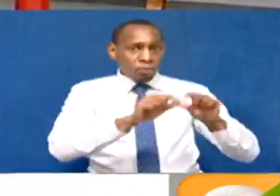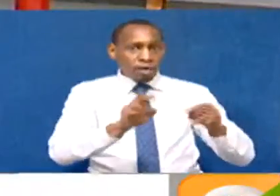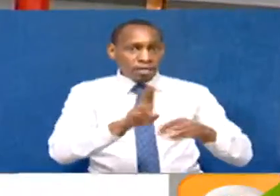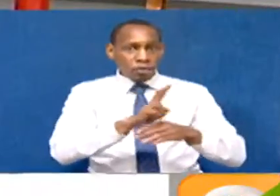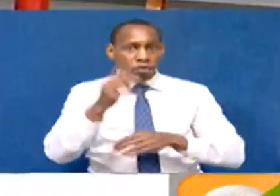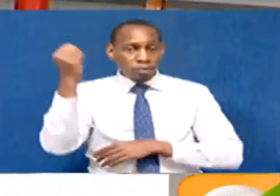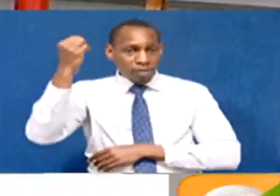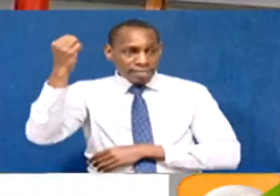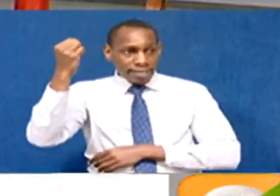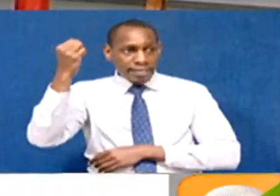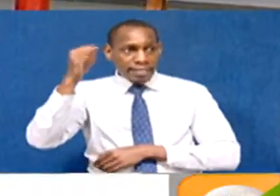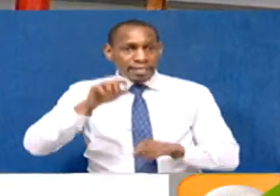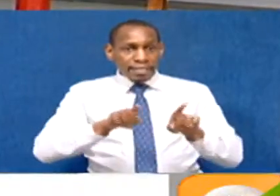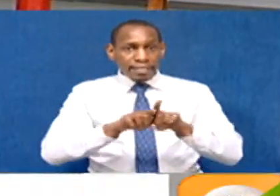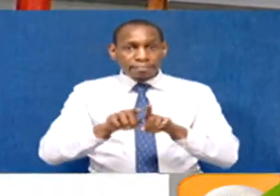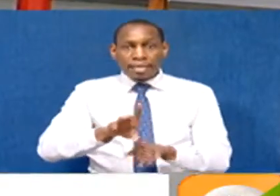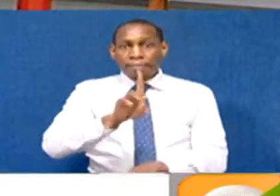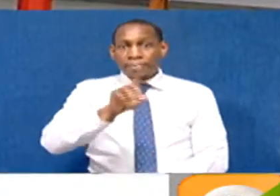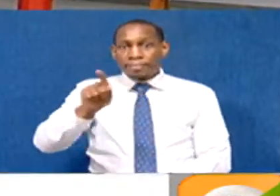used politically